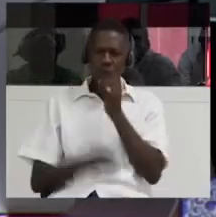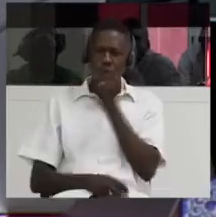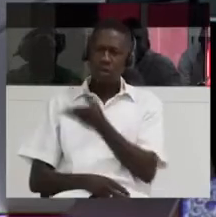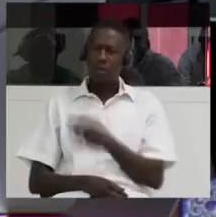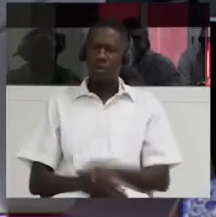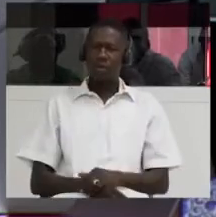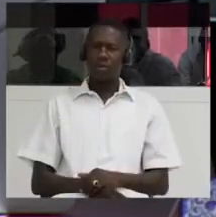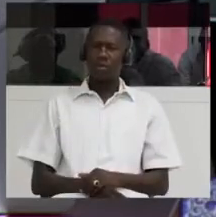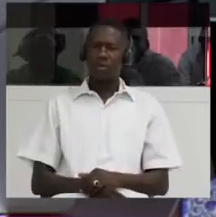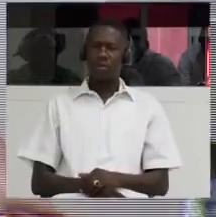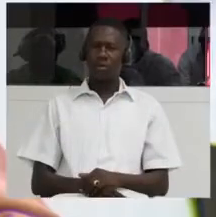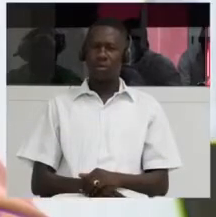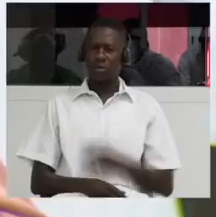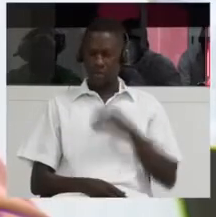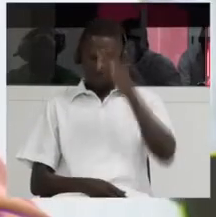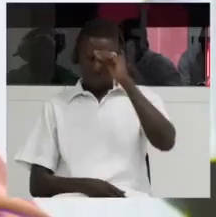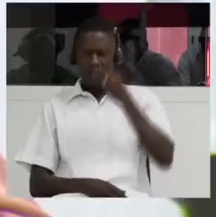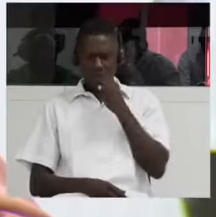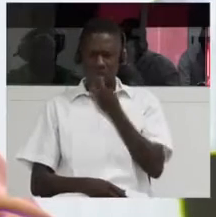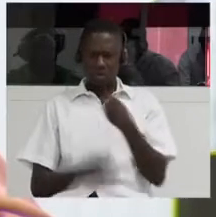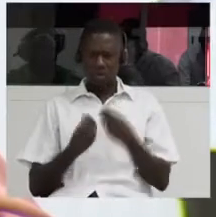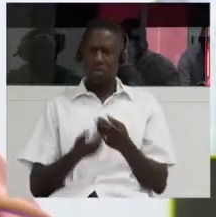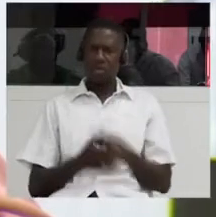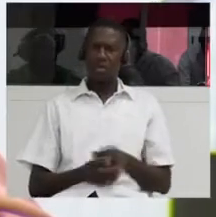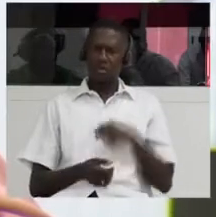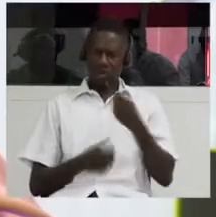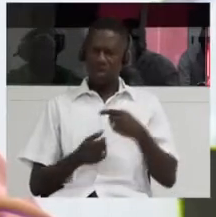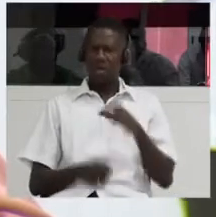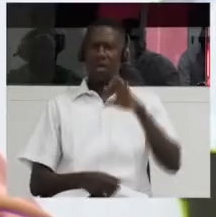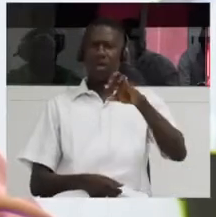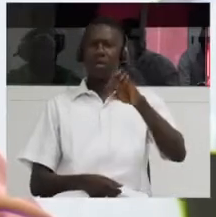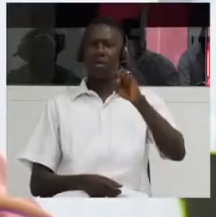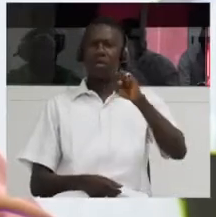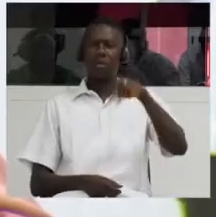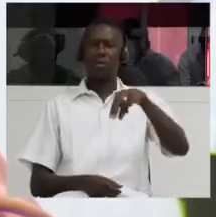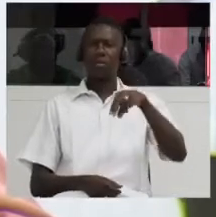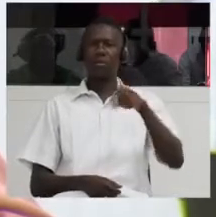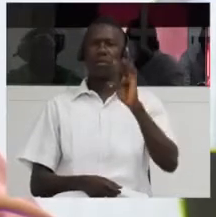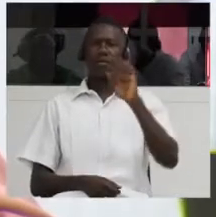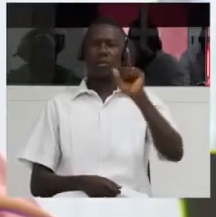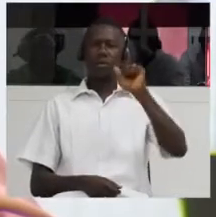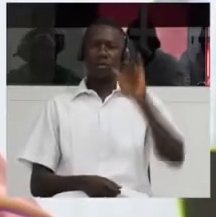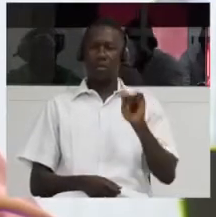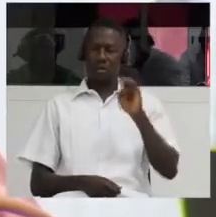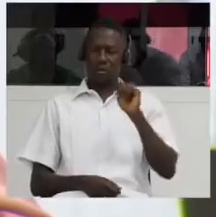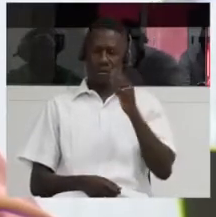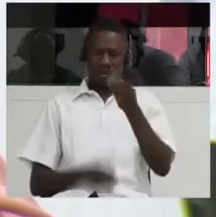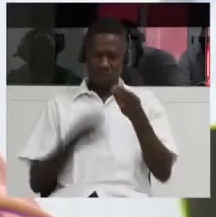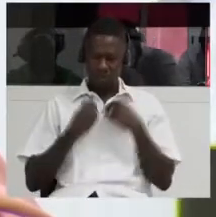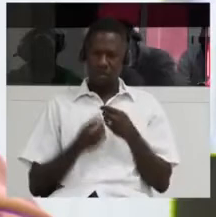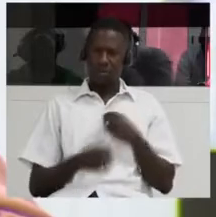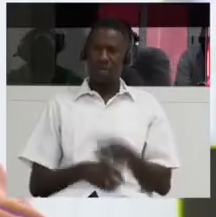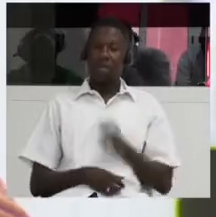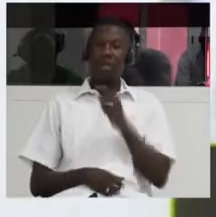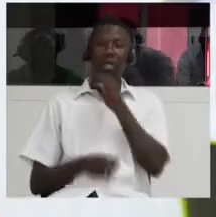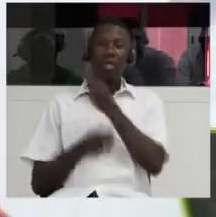The boys told us. In fact, the RSM announced the parade, RSM Faye, that the battalion commander wanted to